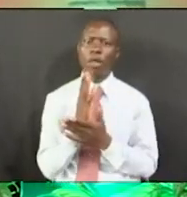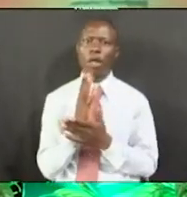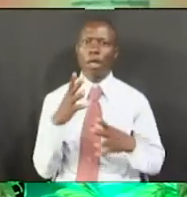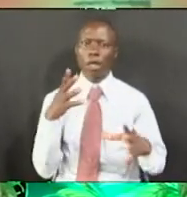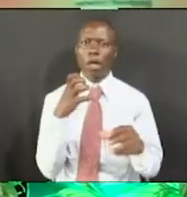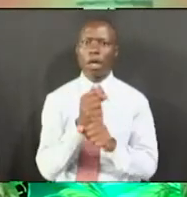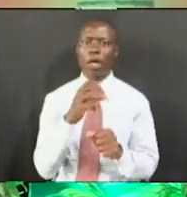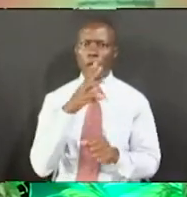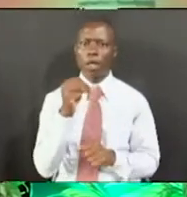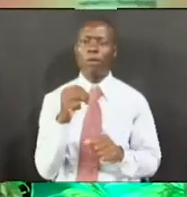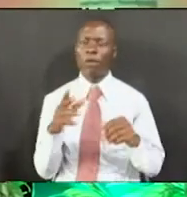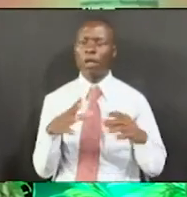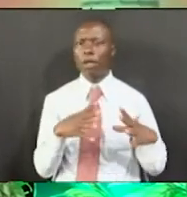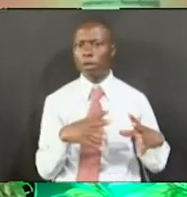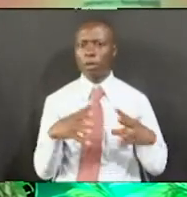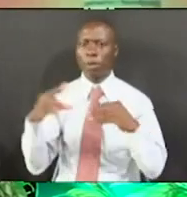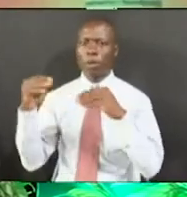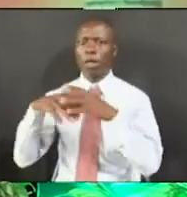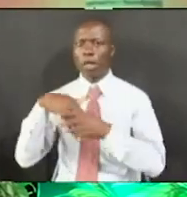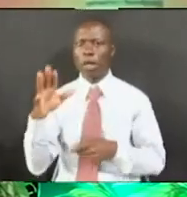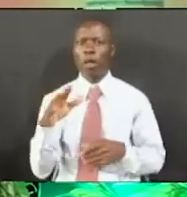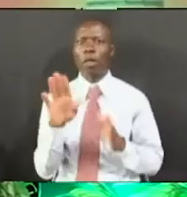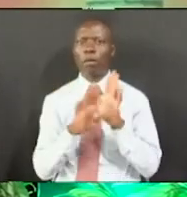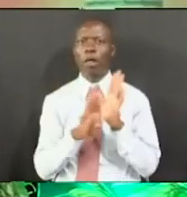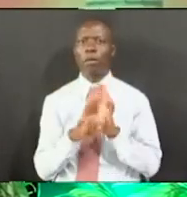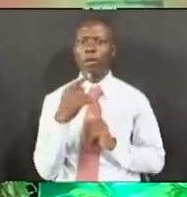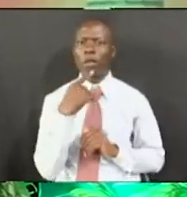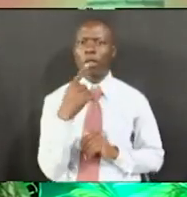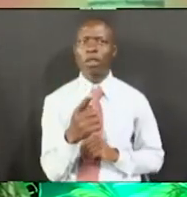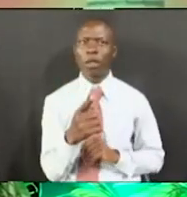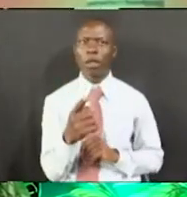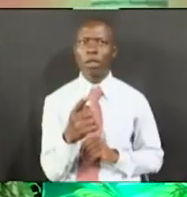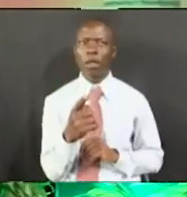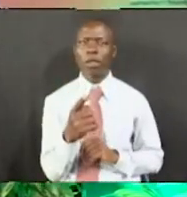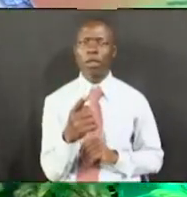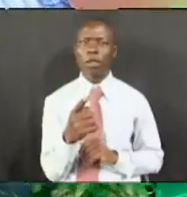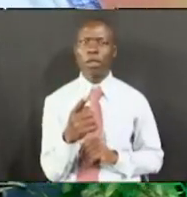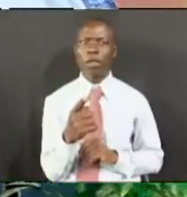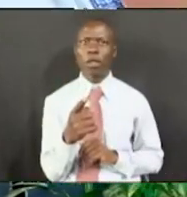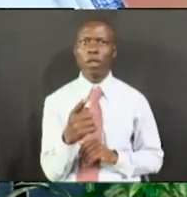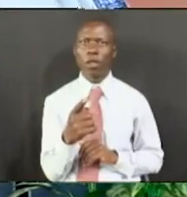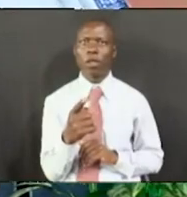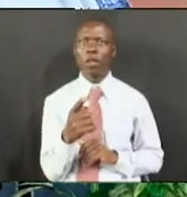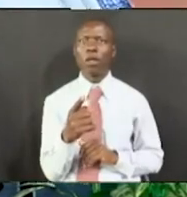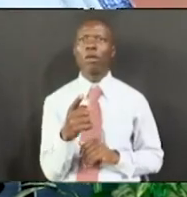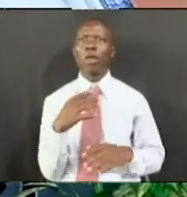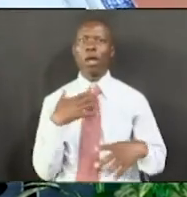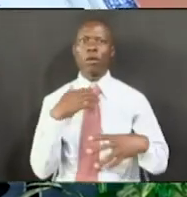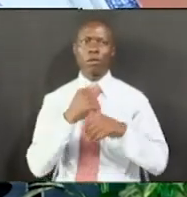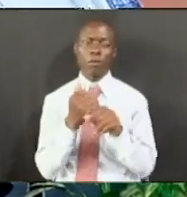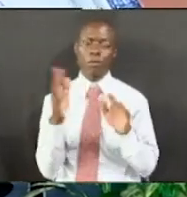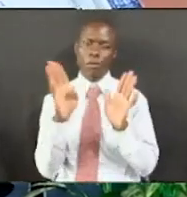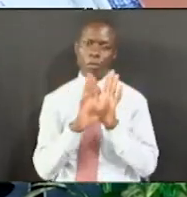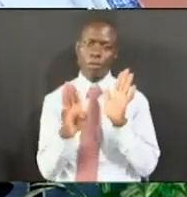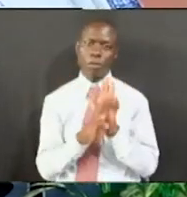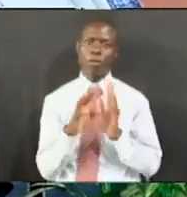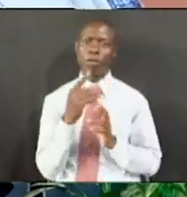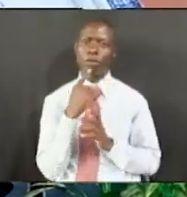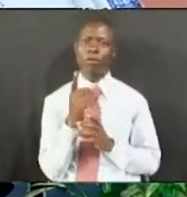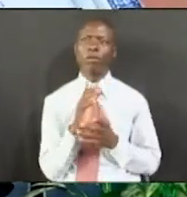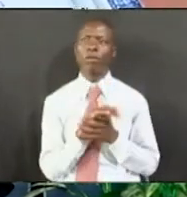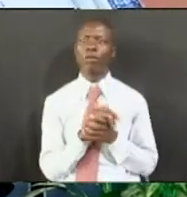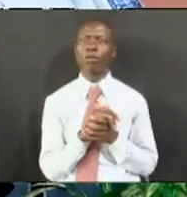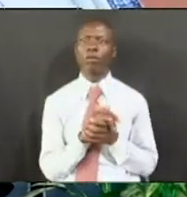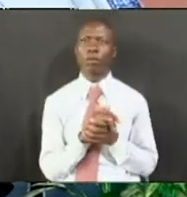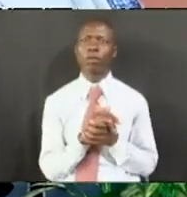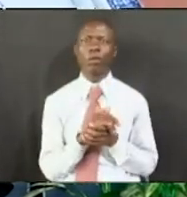they will run away. The Bible says the byways were deserted. I'm in the Bible now. Are you